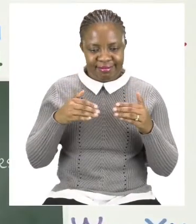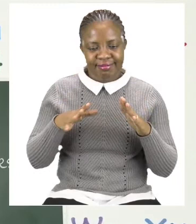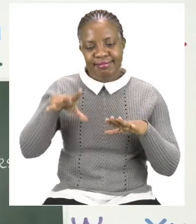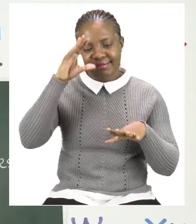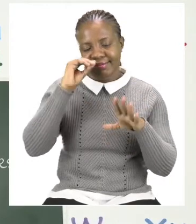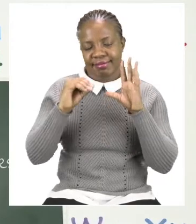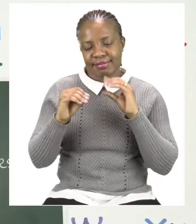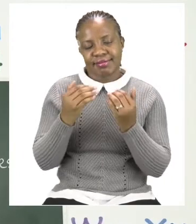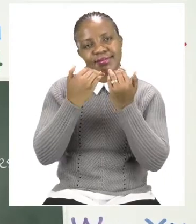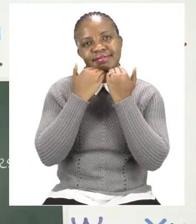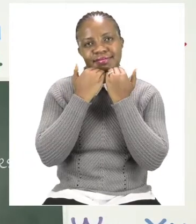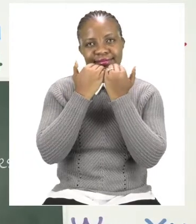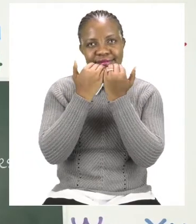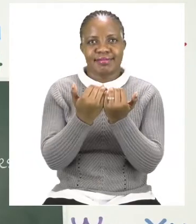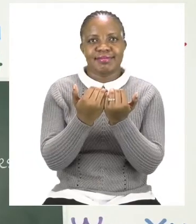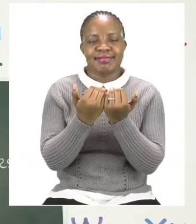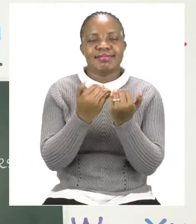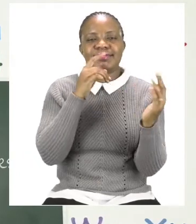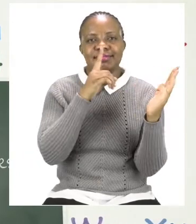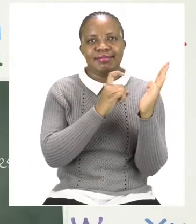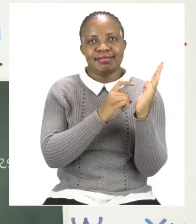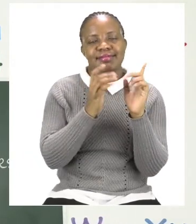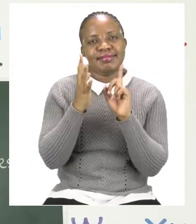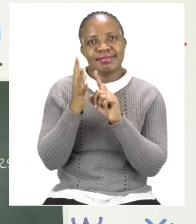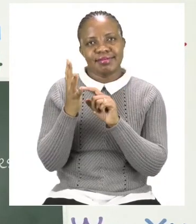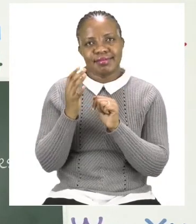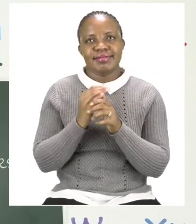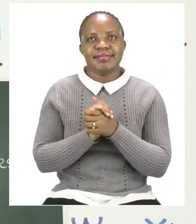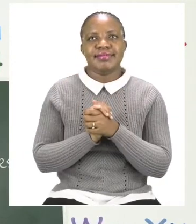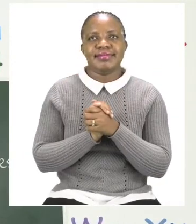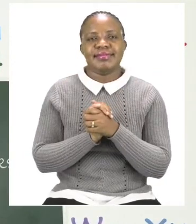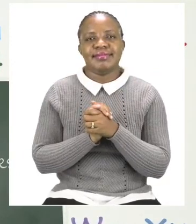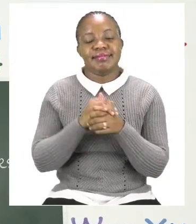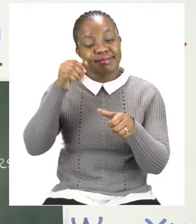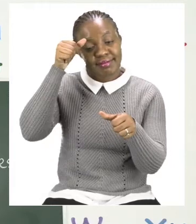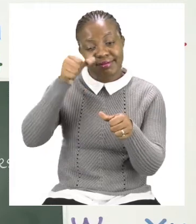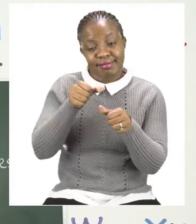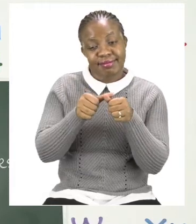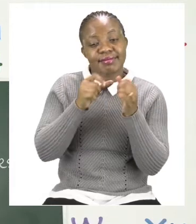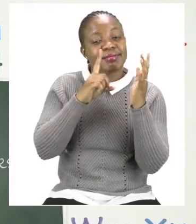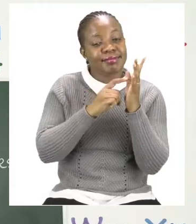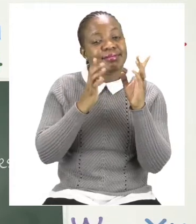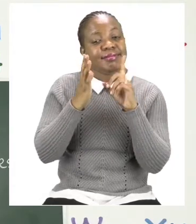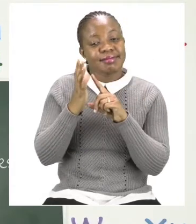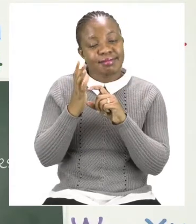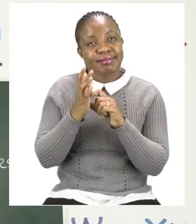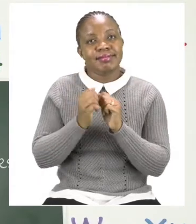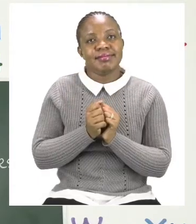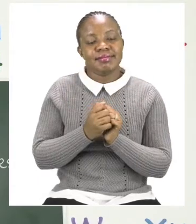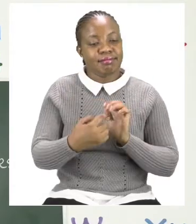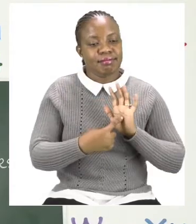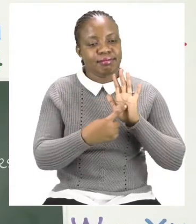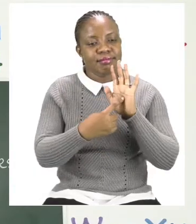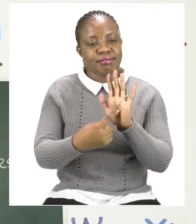very important for us to sanitize. Remember, when we are sanitizing, we are